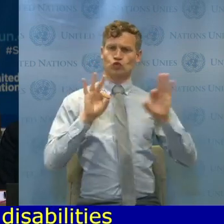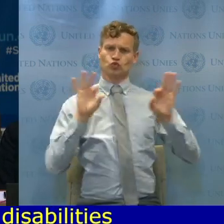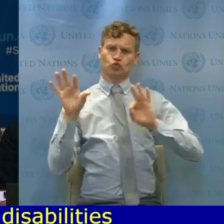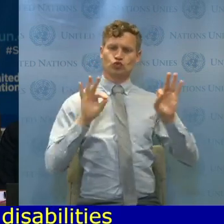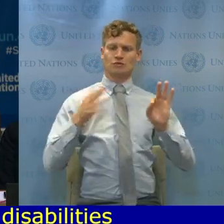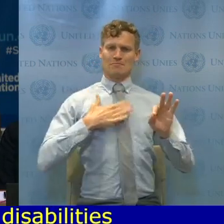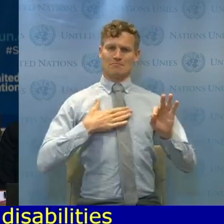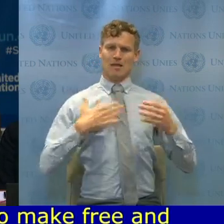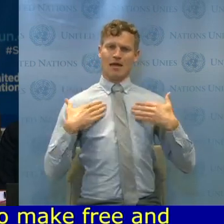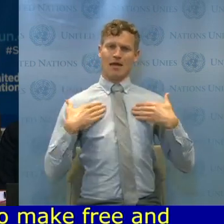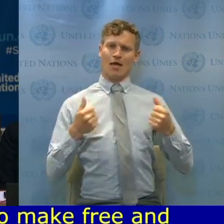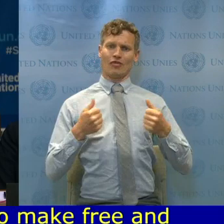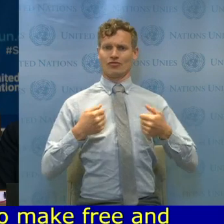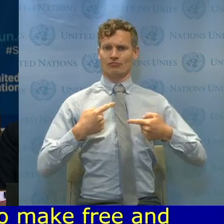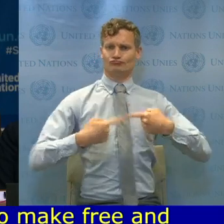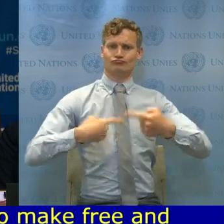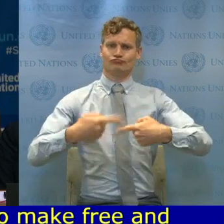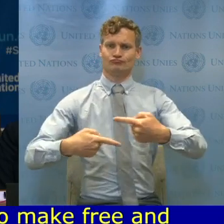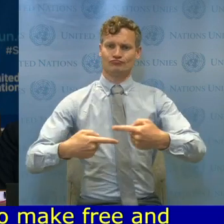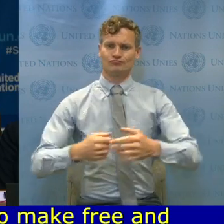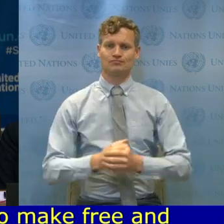of existing